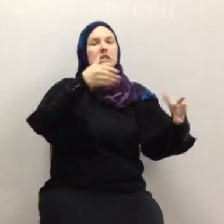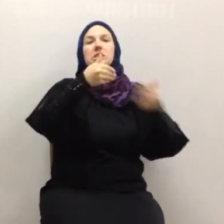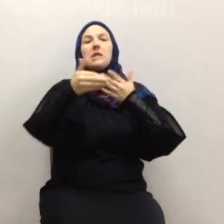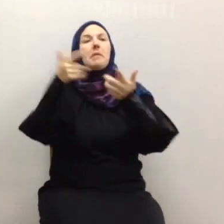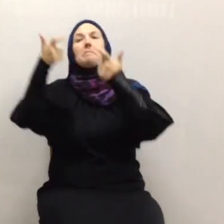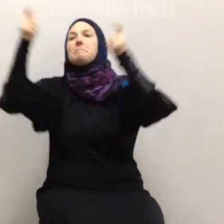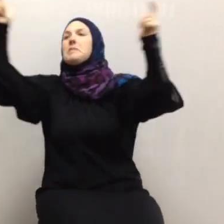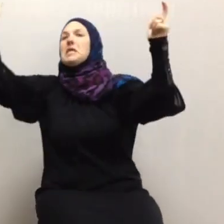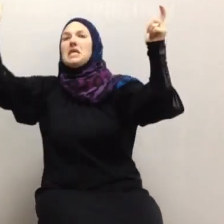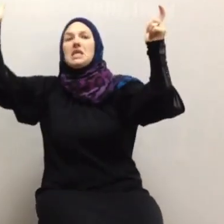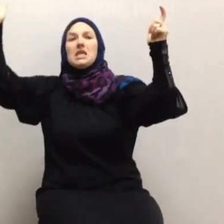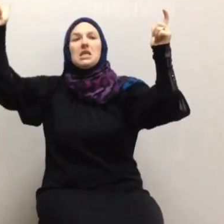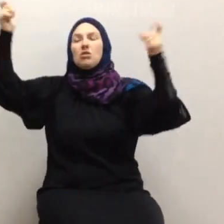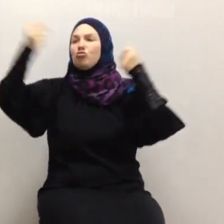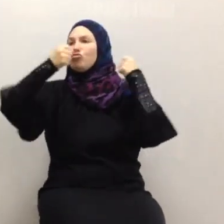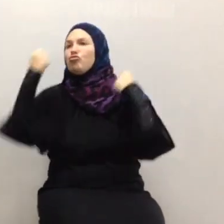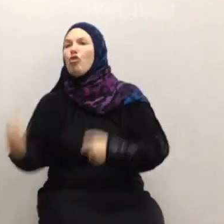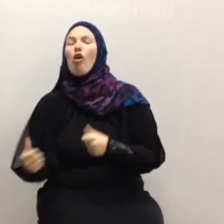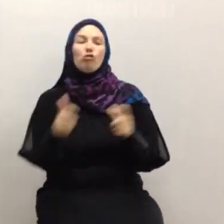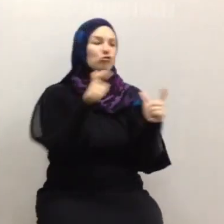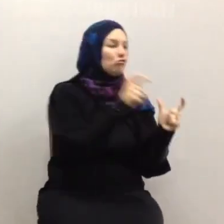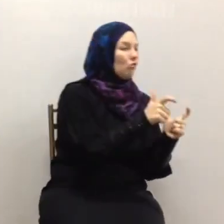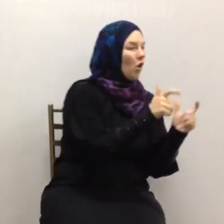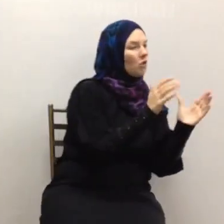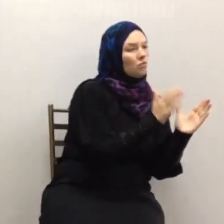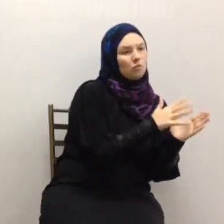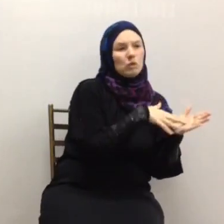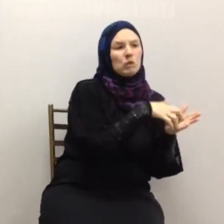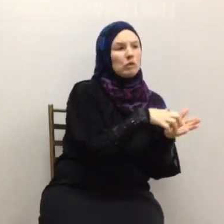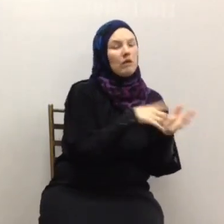strong, no matter how arrogant, no matter